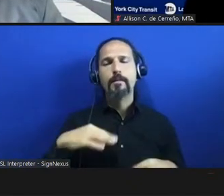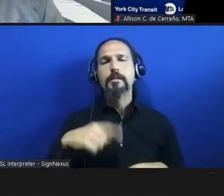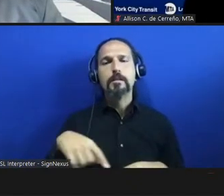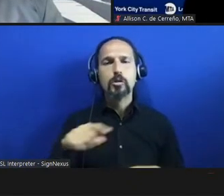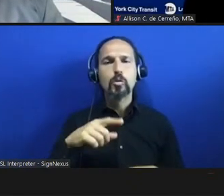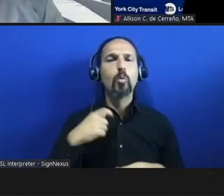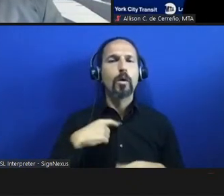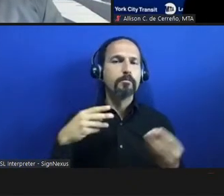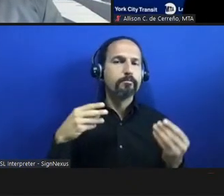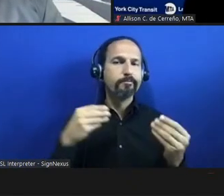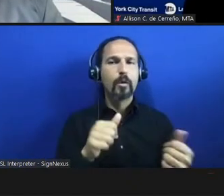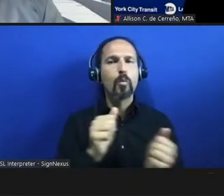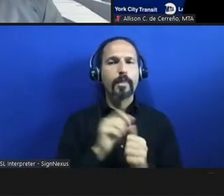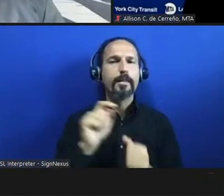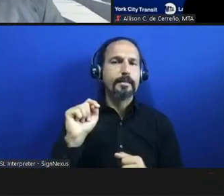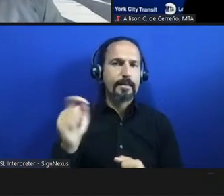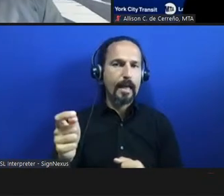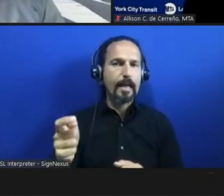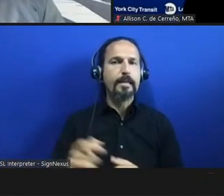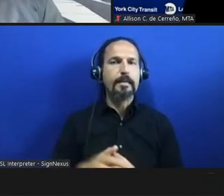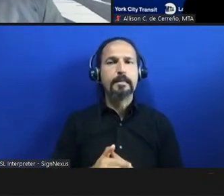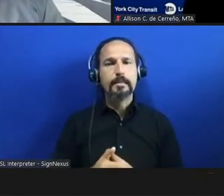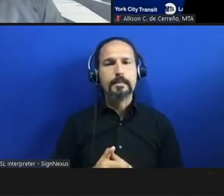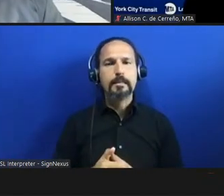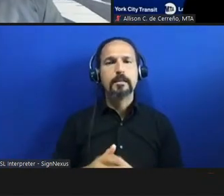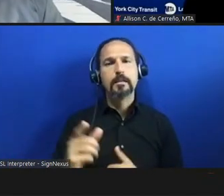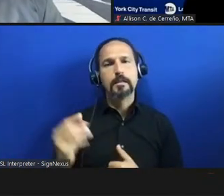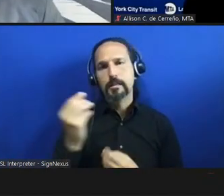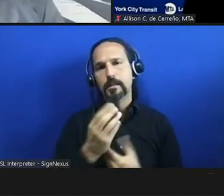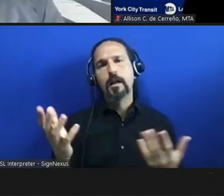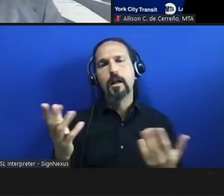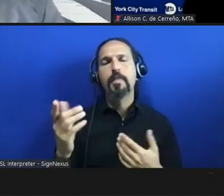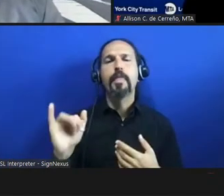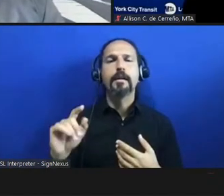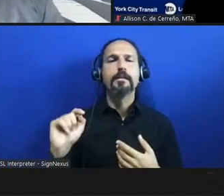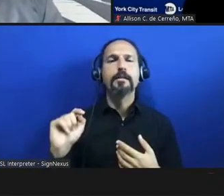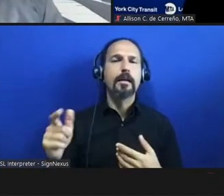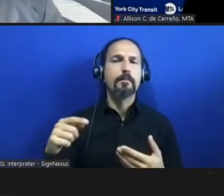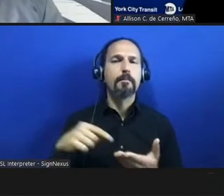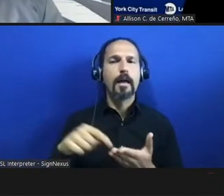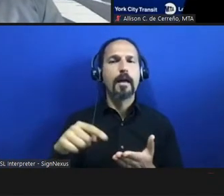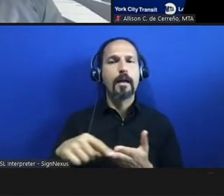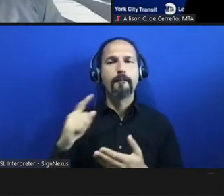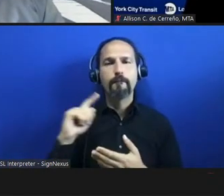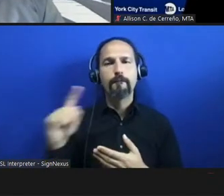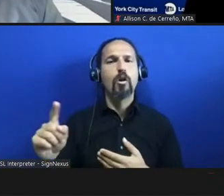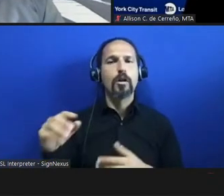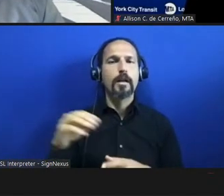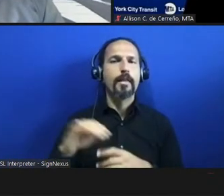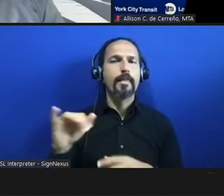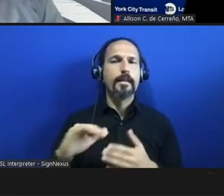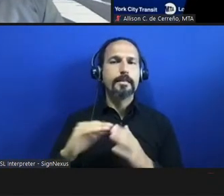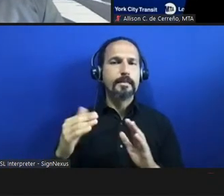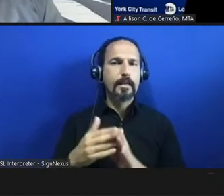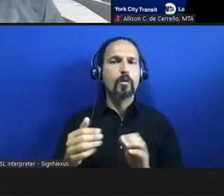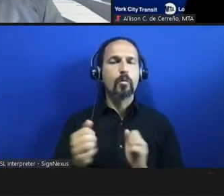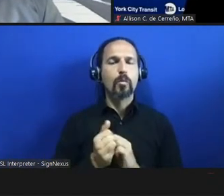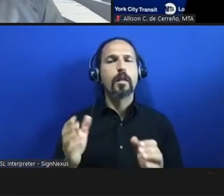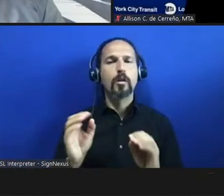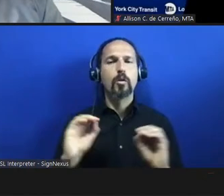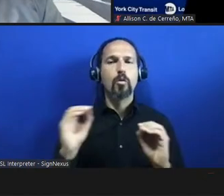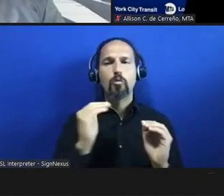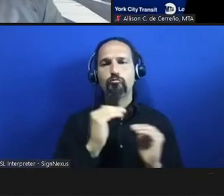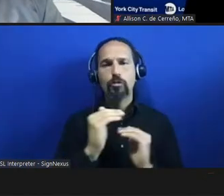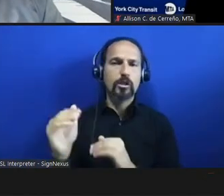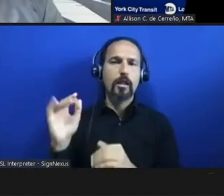subsidized with our tax dollars our taxes pay for the right to use and travel within our city without undue restriction